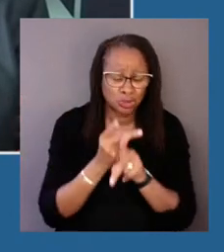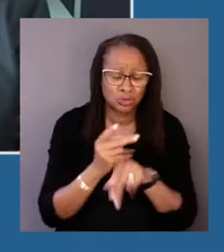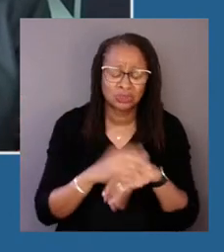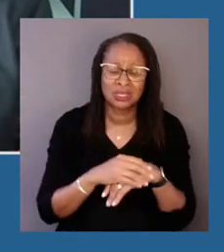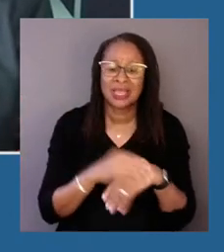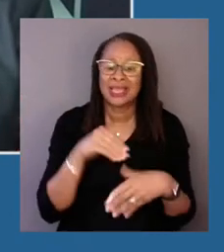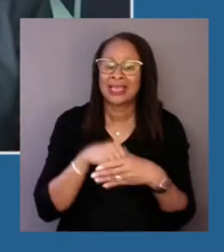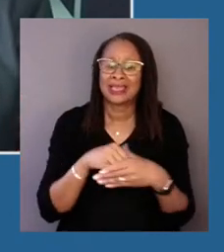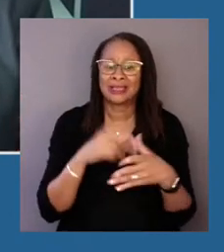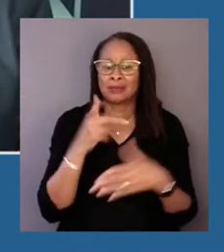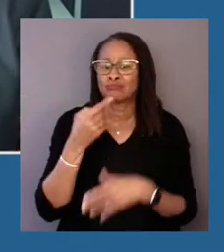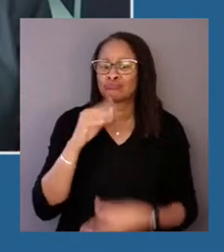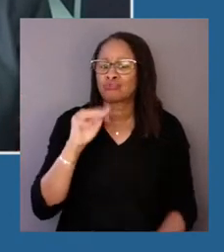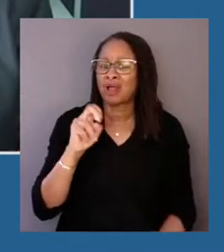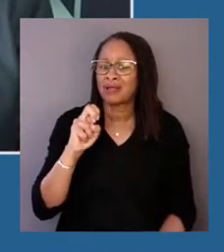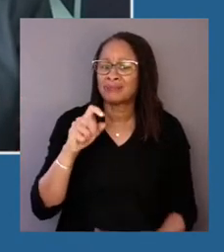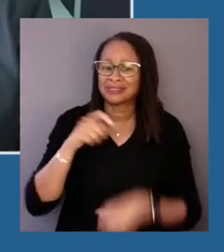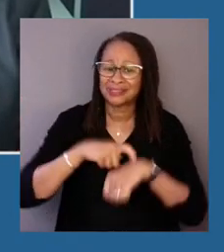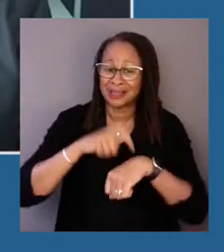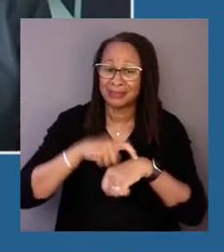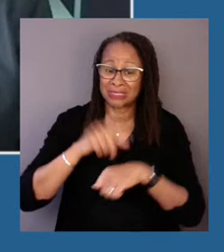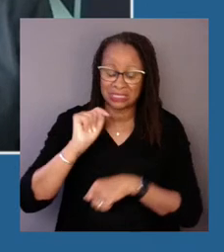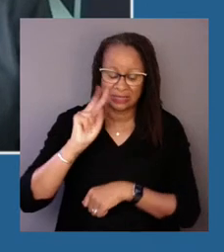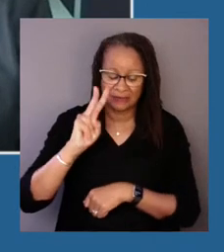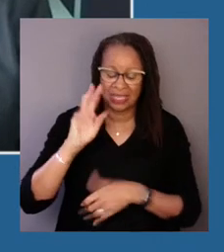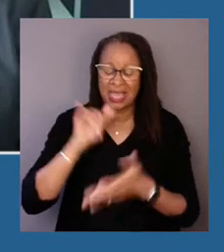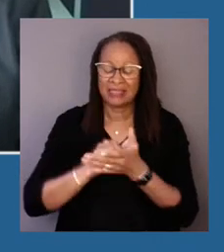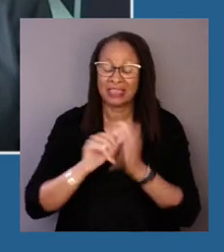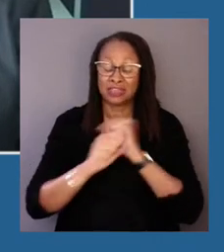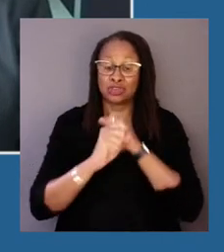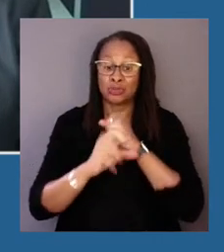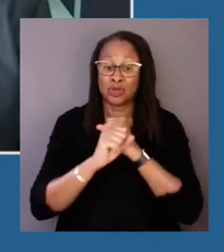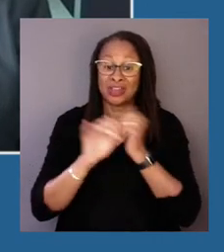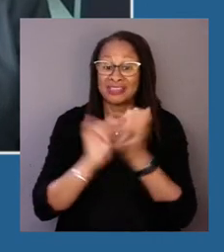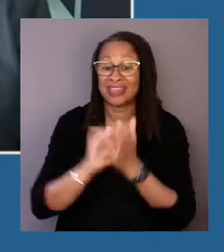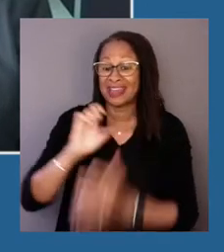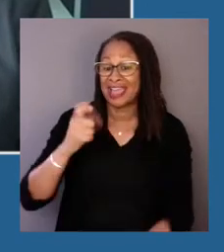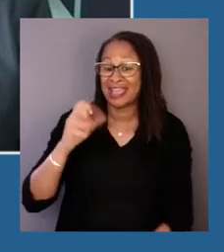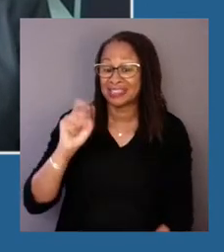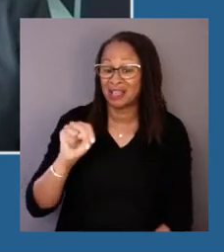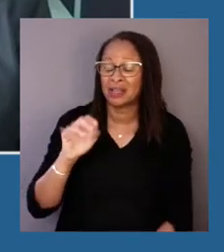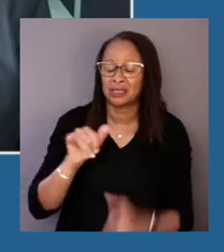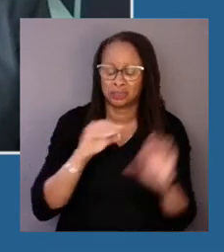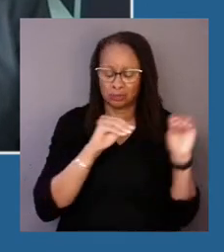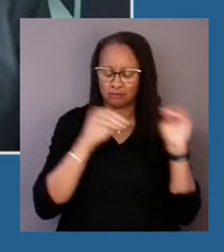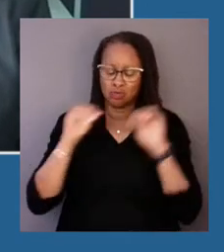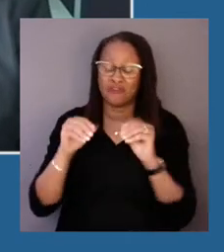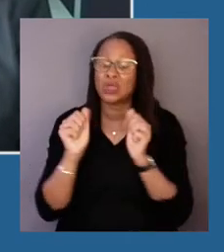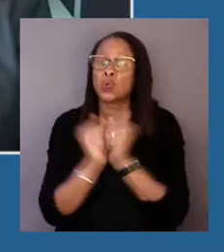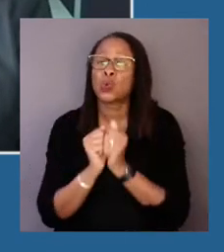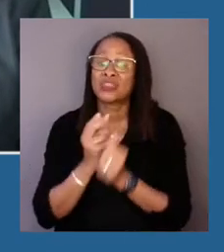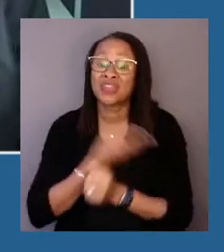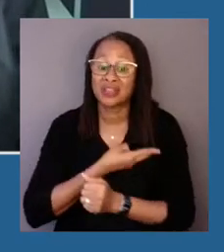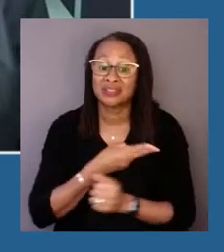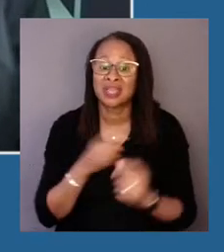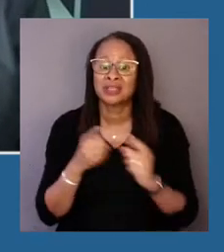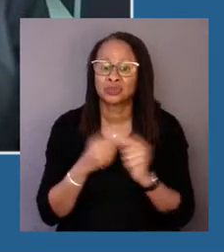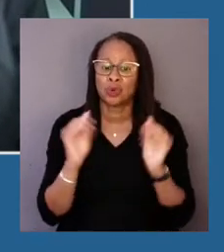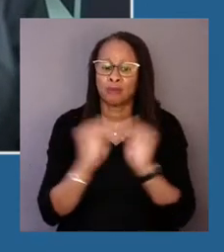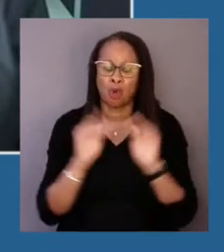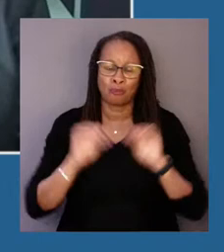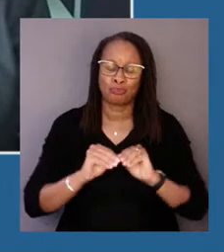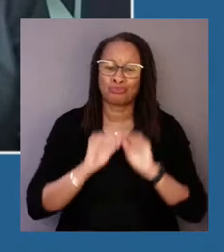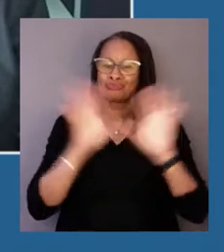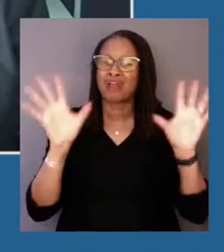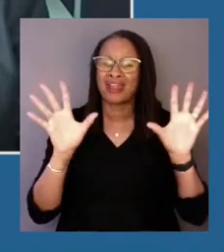primetime television that communicate that Exxon is moving with us toward a bright and a